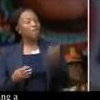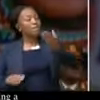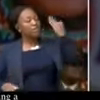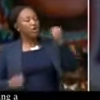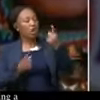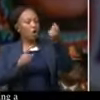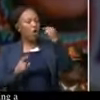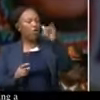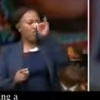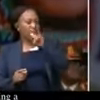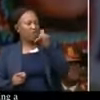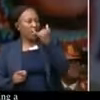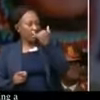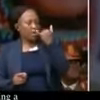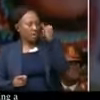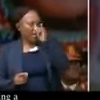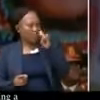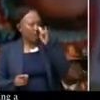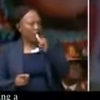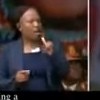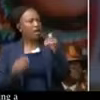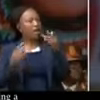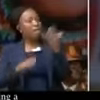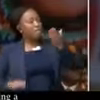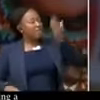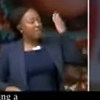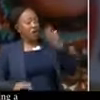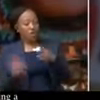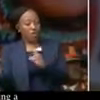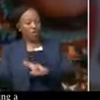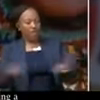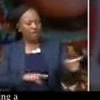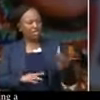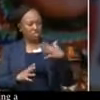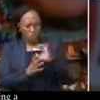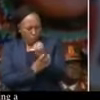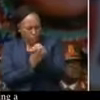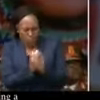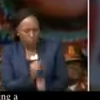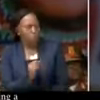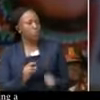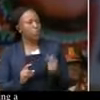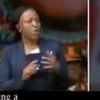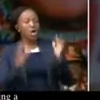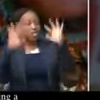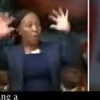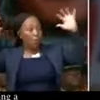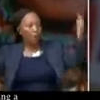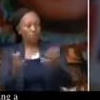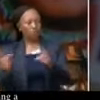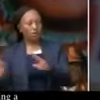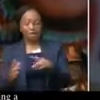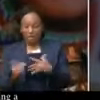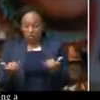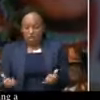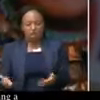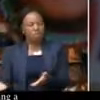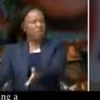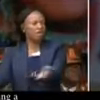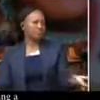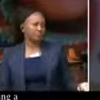criminal, in a funeral of a person they were ready to humiliate in front of the whole world. They are here,